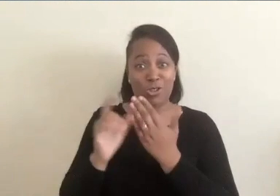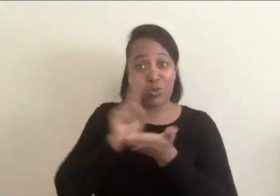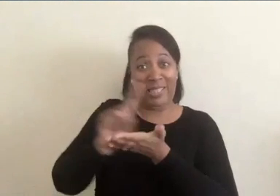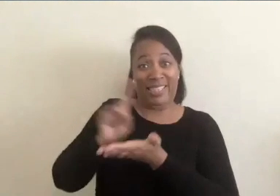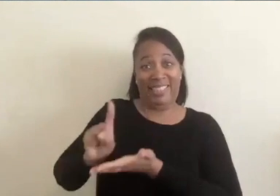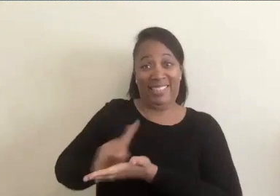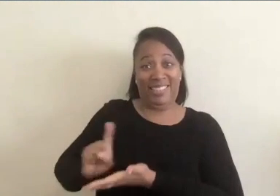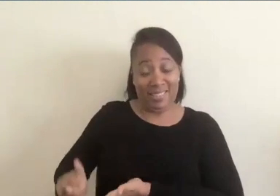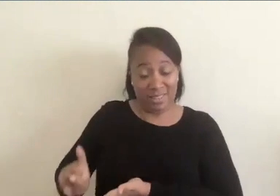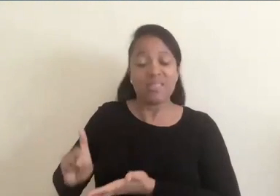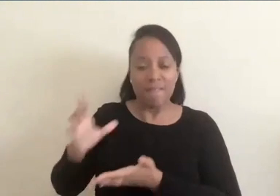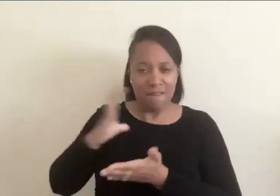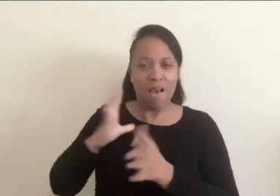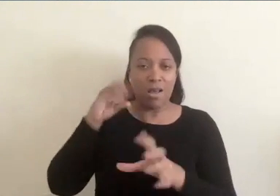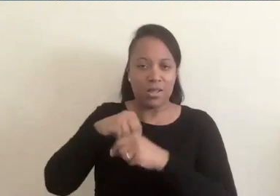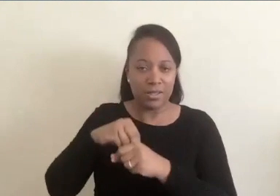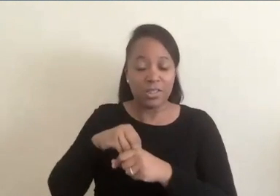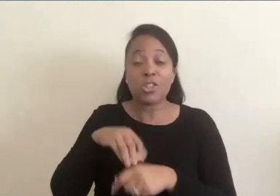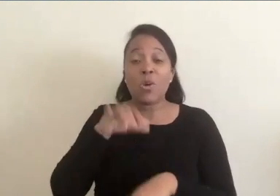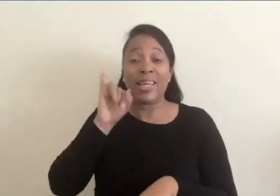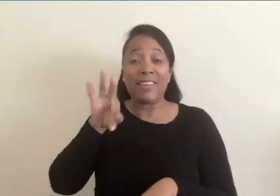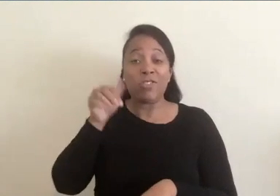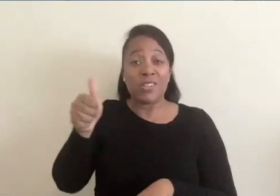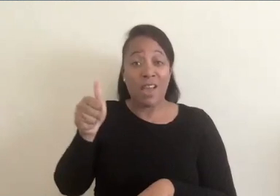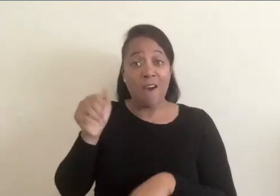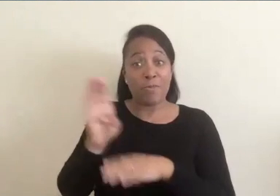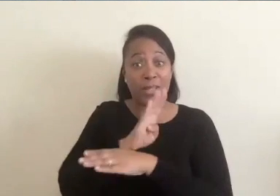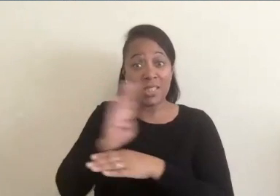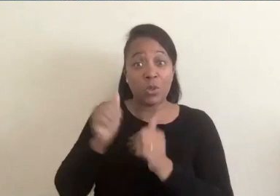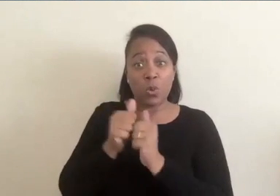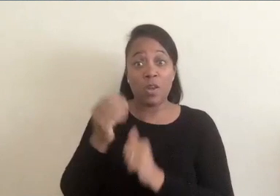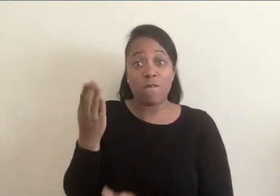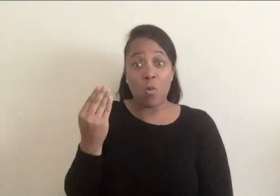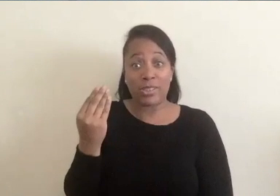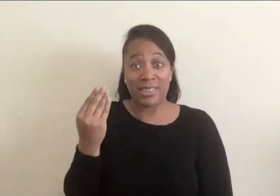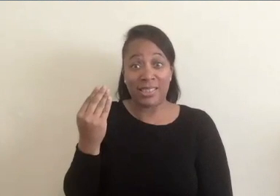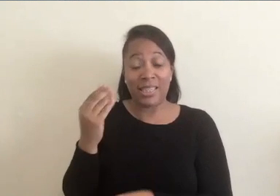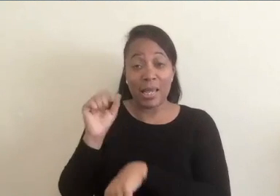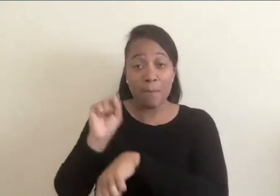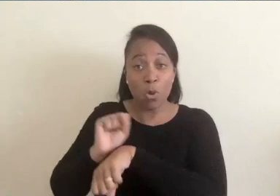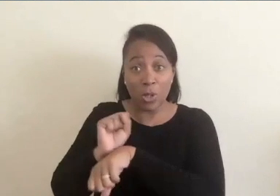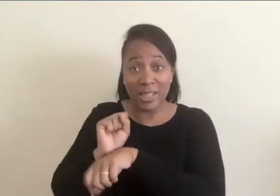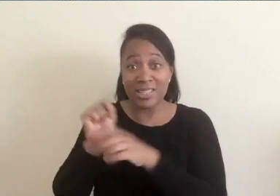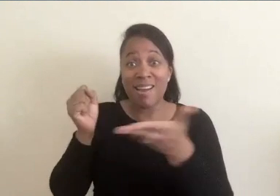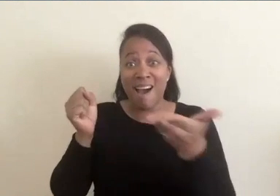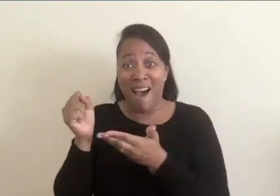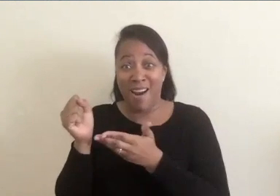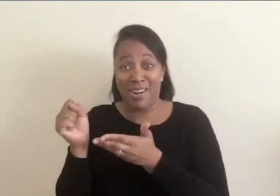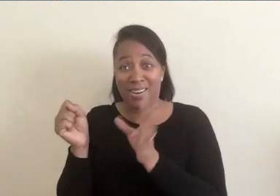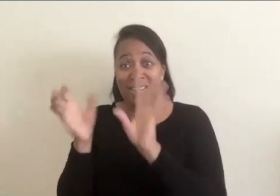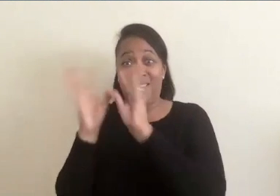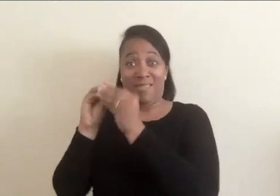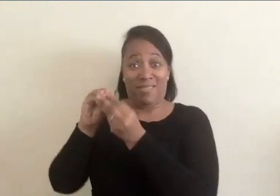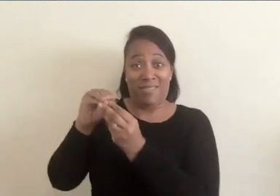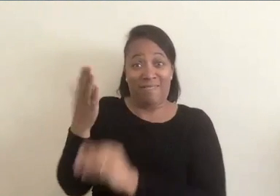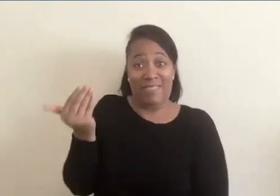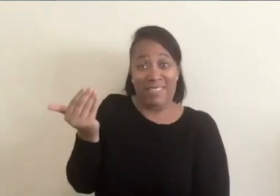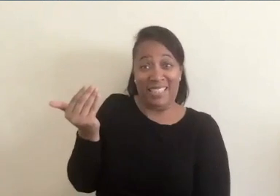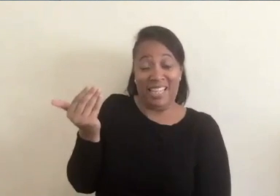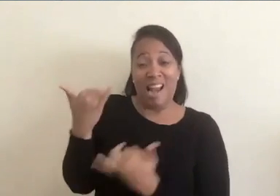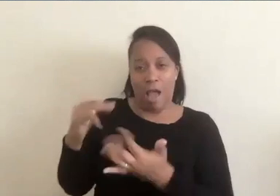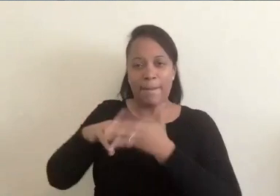is if you are a business with 14 employees and you hire one more person, you're not automatically